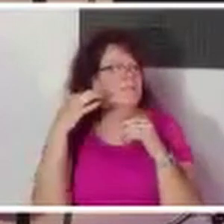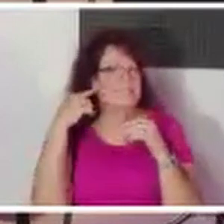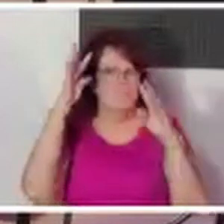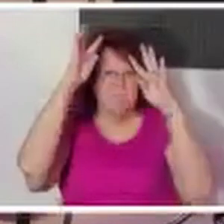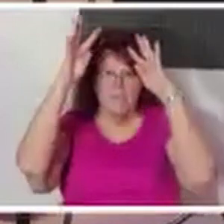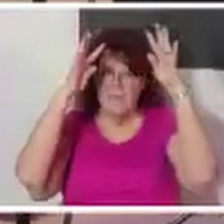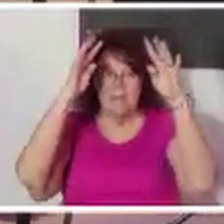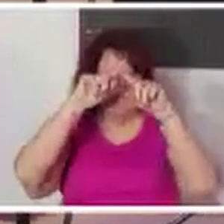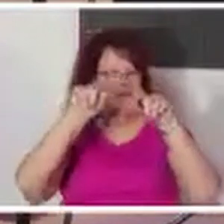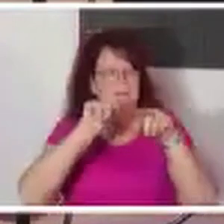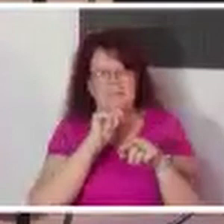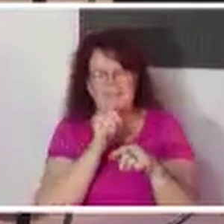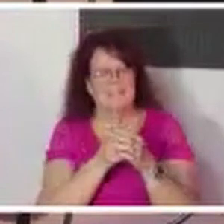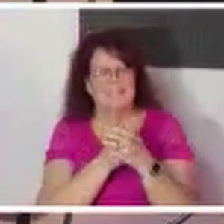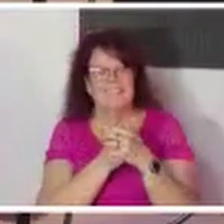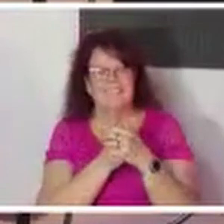and it's not. So